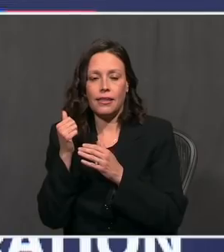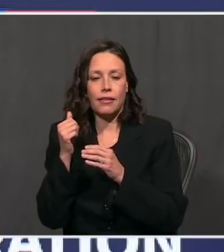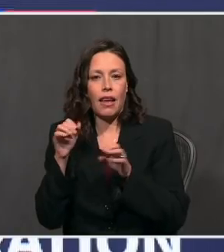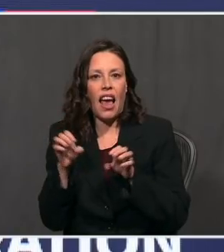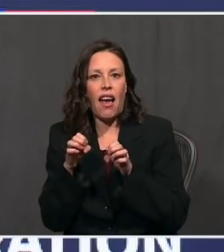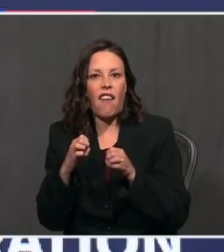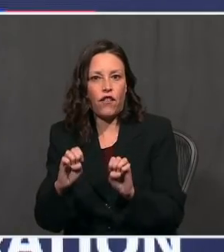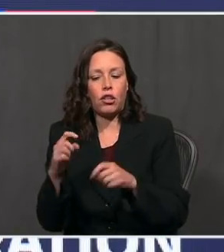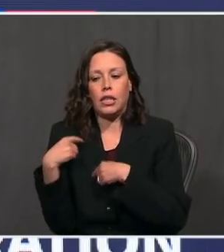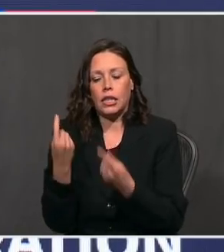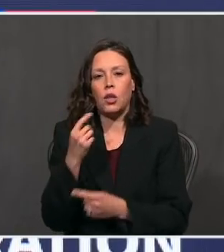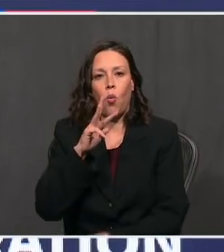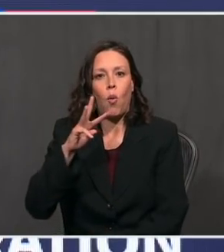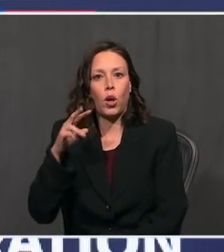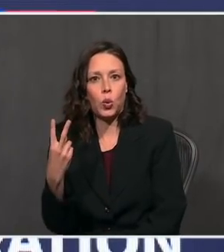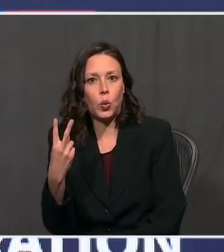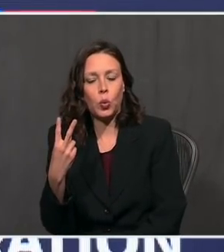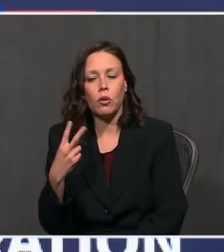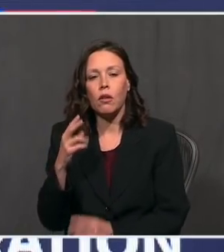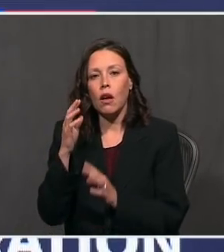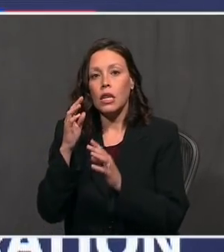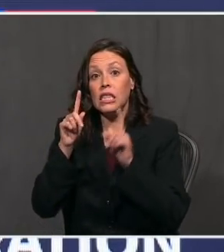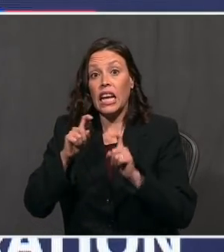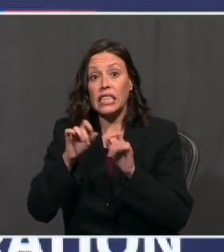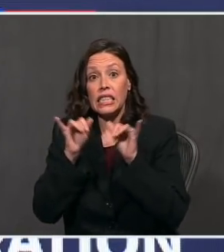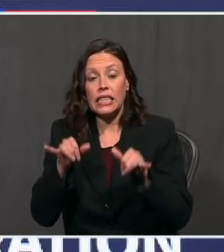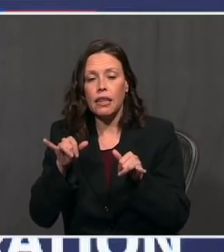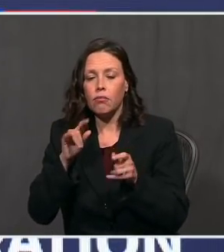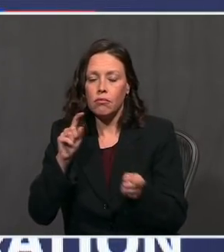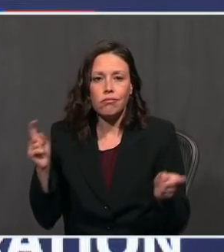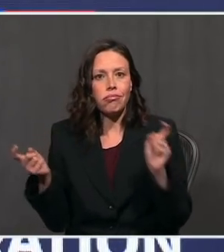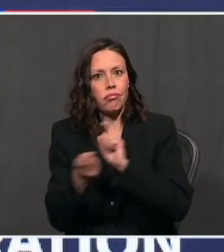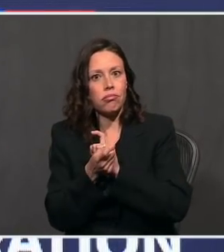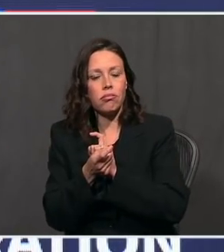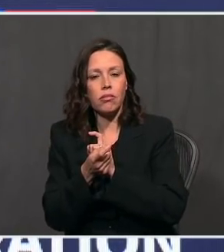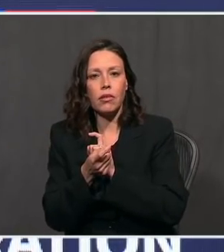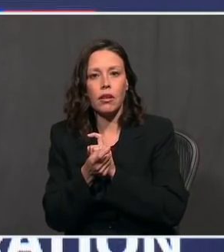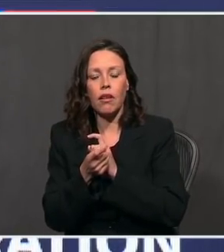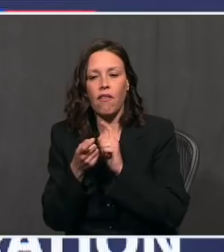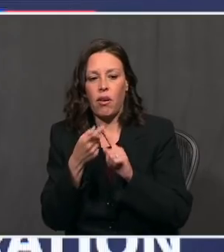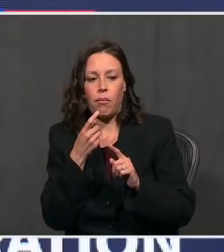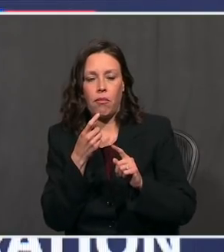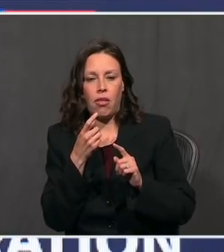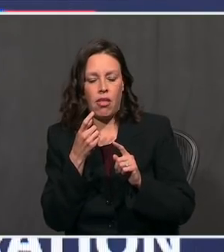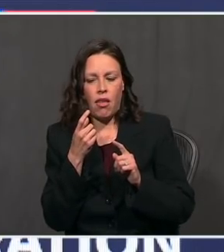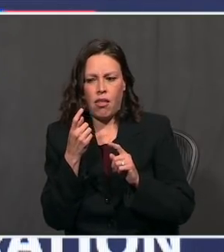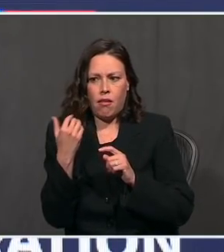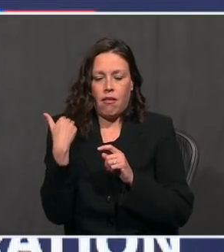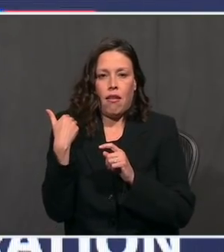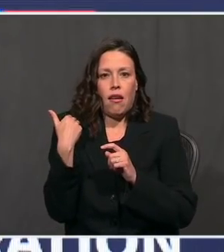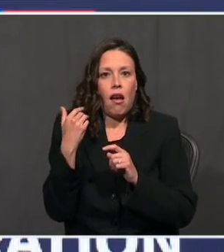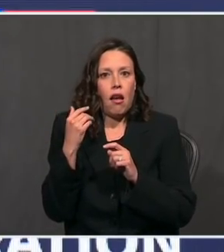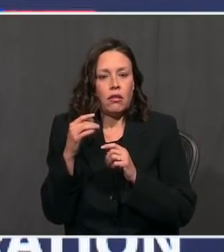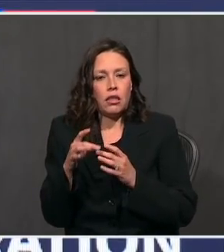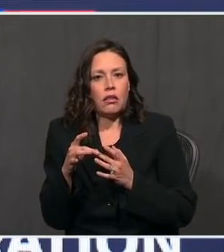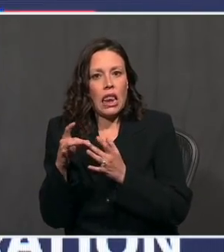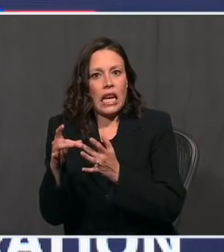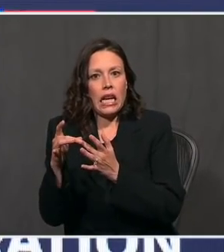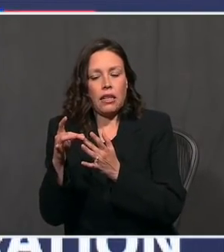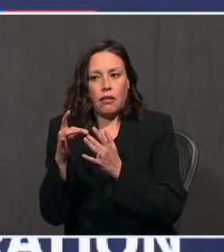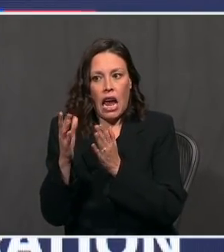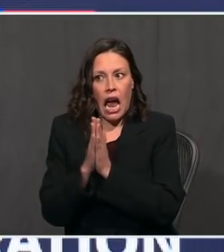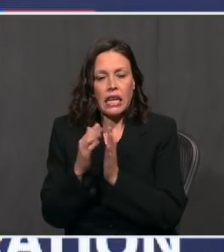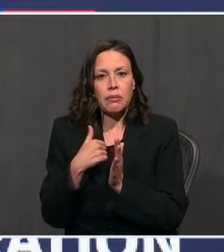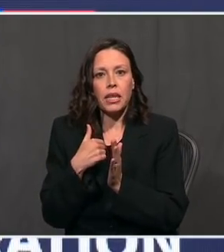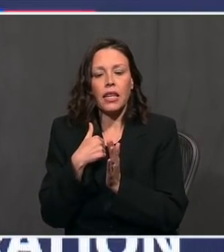War II. We reinvented testing from a standing start. It's amazing to think when I was tapped to lead the White House Coronavirus Task Force, we'd